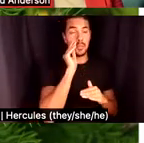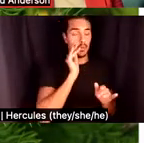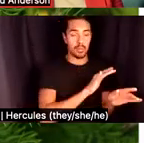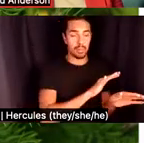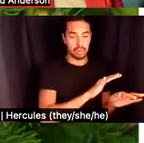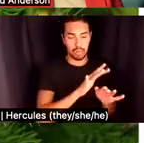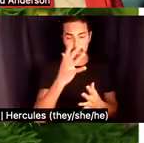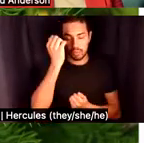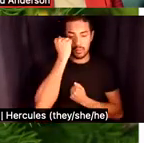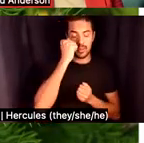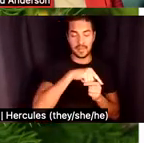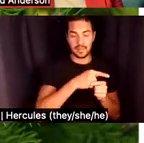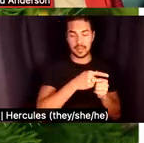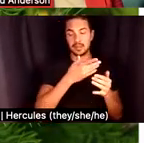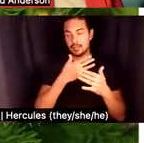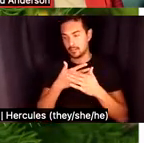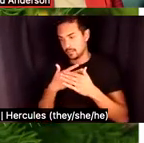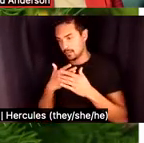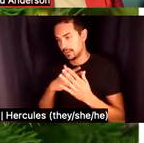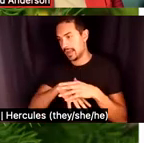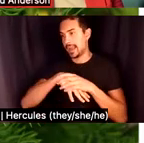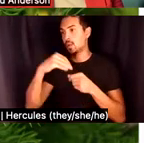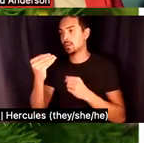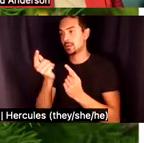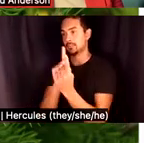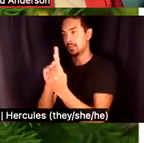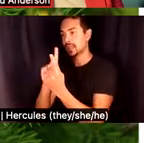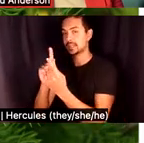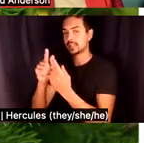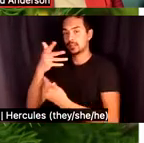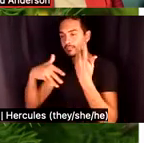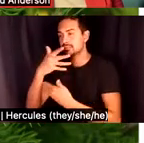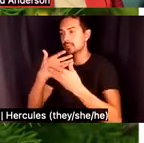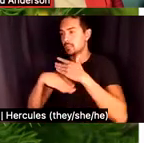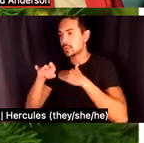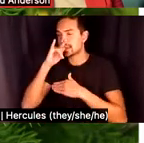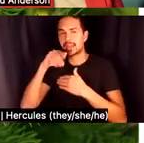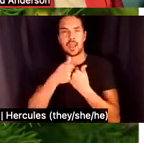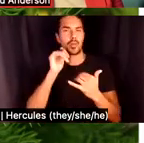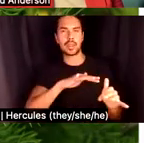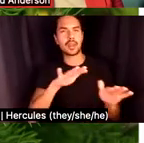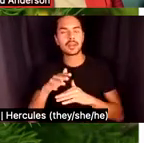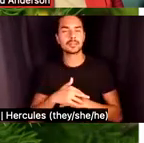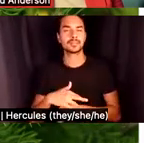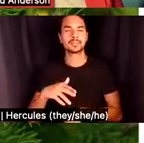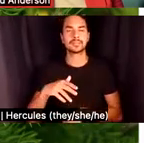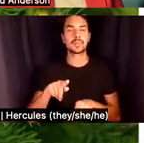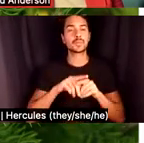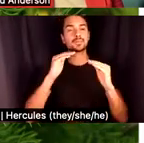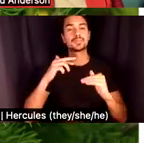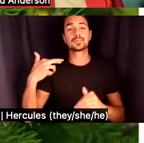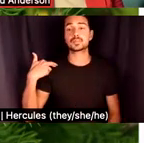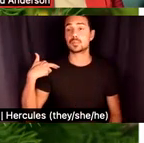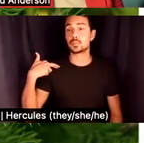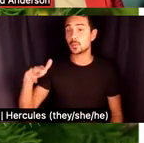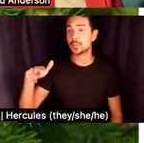As well as all the intertwinings of religion, and that can be both, traditional cultural